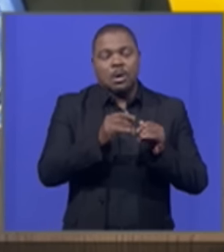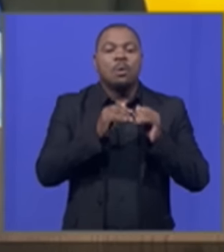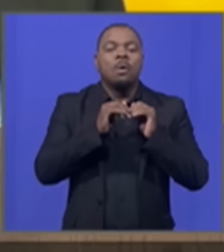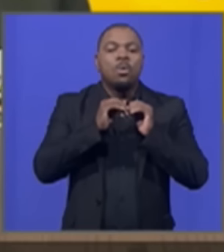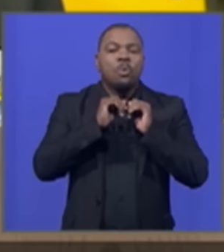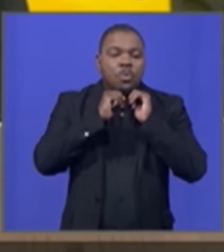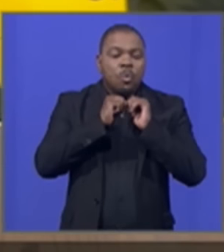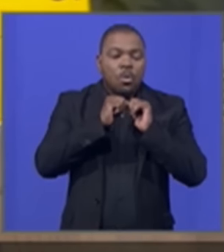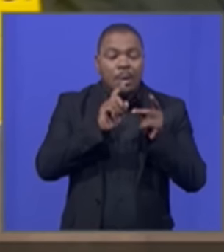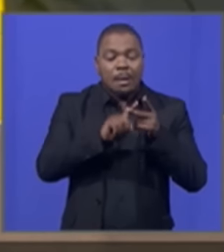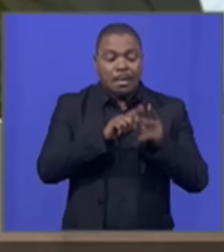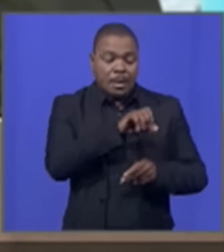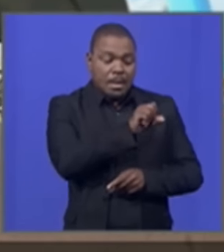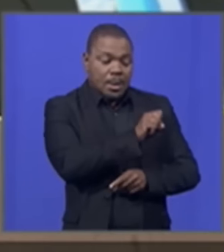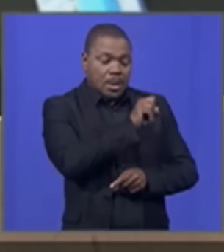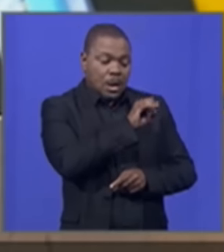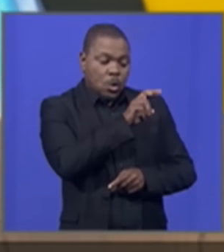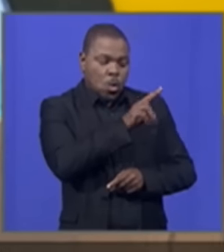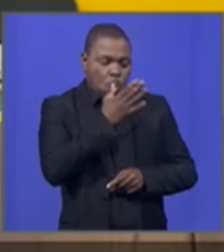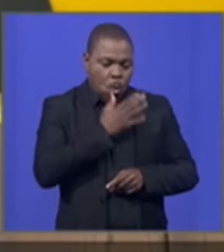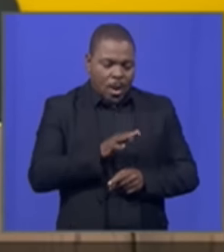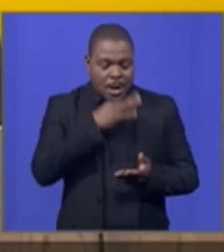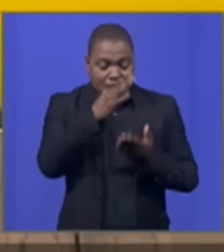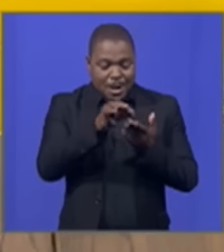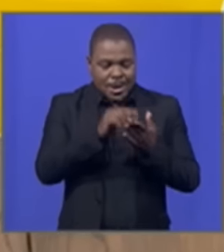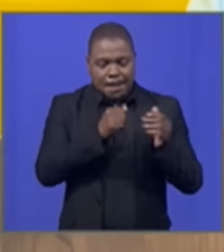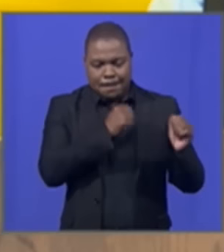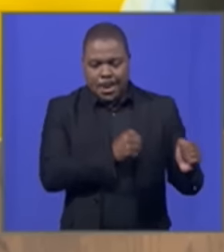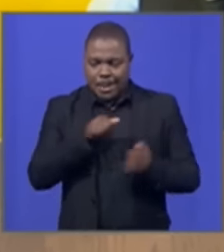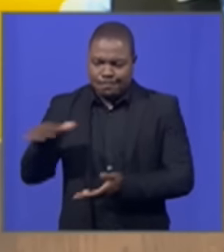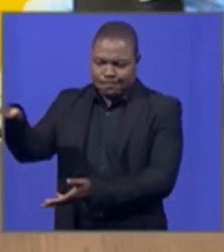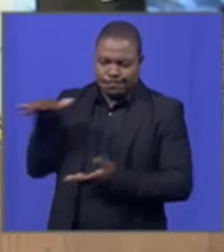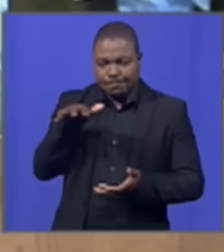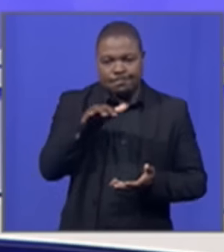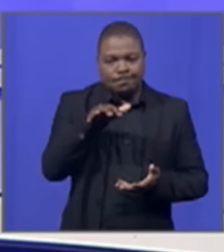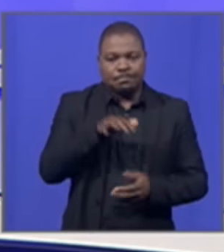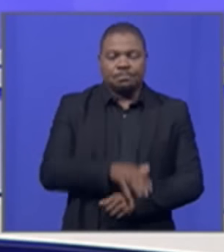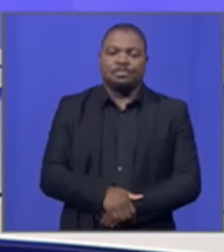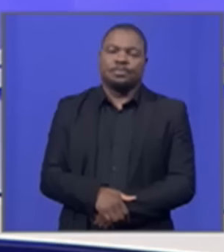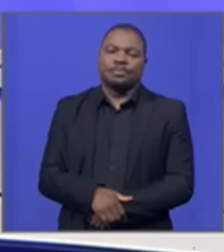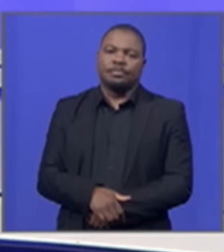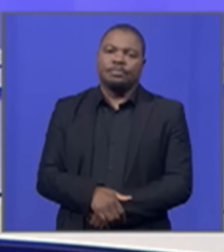tla dirago kgopelo ya gore taelo yeo e be ya saruri.